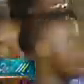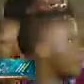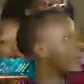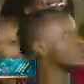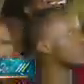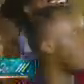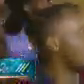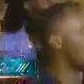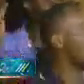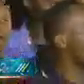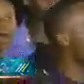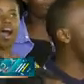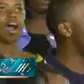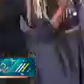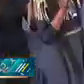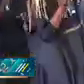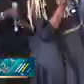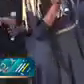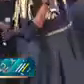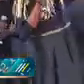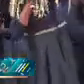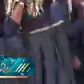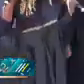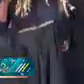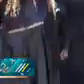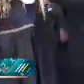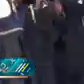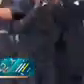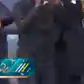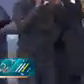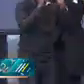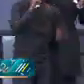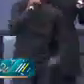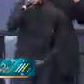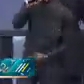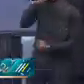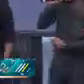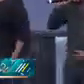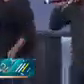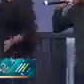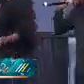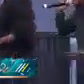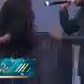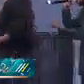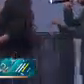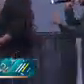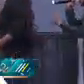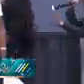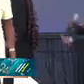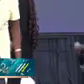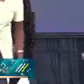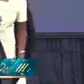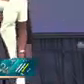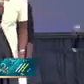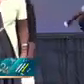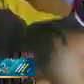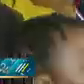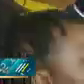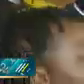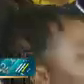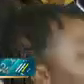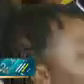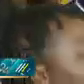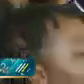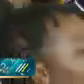you are the most high you are the most high God you are the most